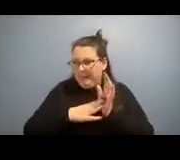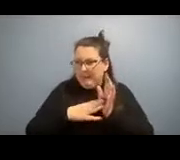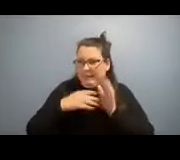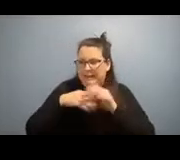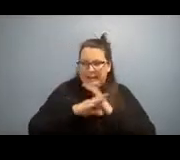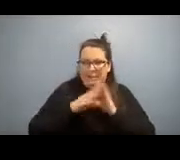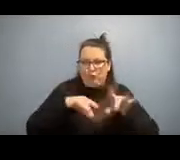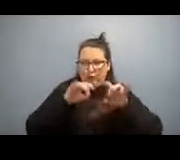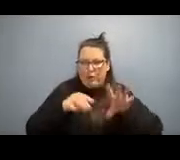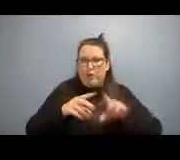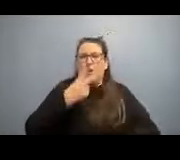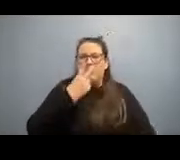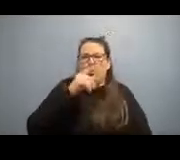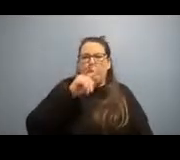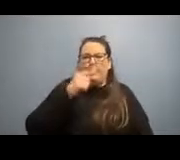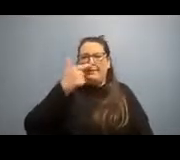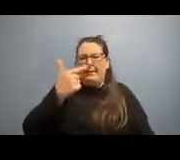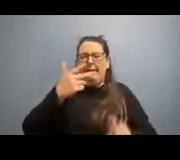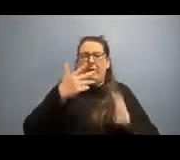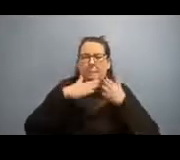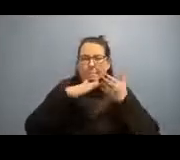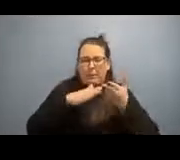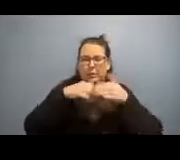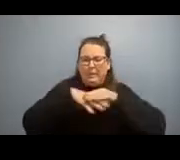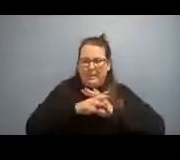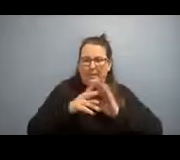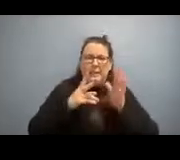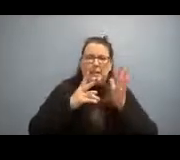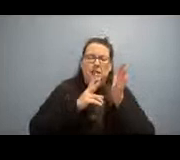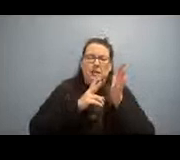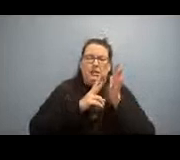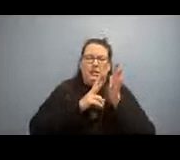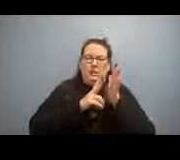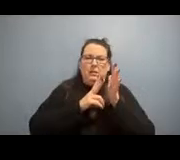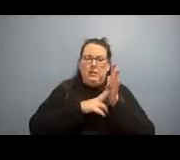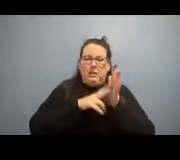over 2.7 million. Mia, if you just click on the slide, it'll come up.